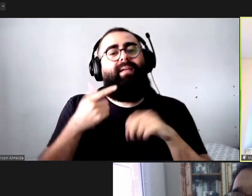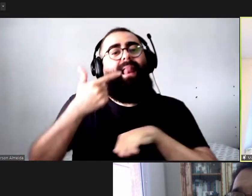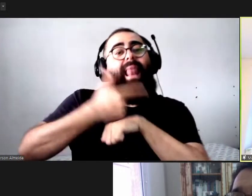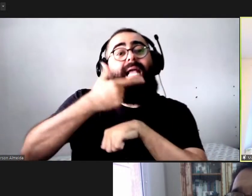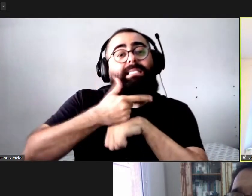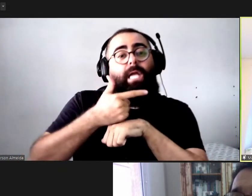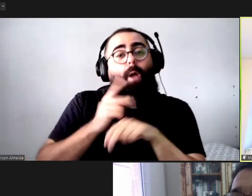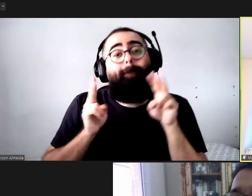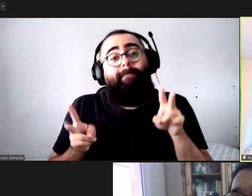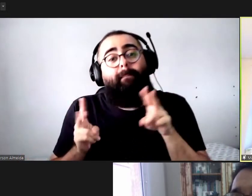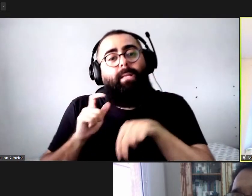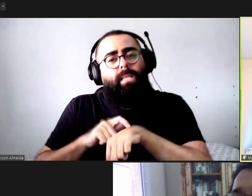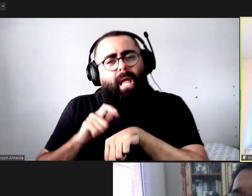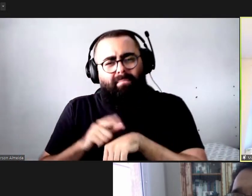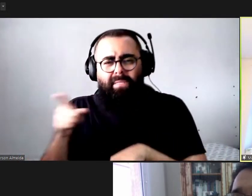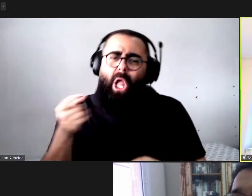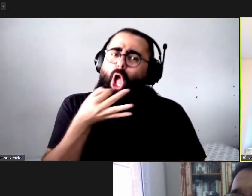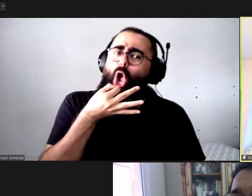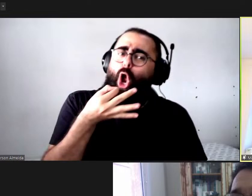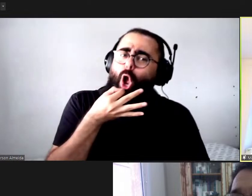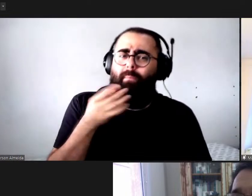Mm-hmm.